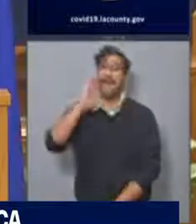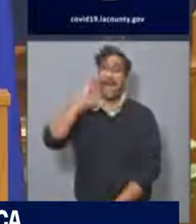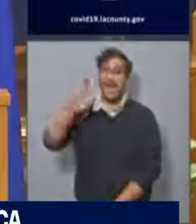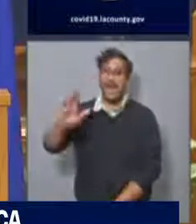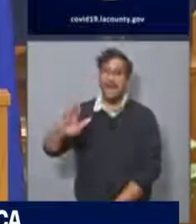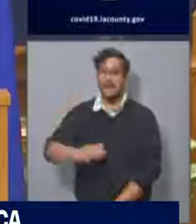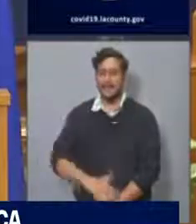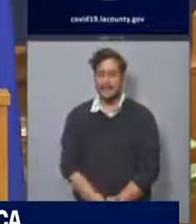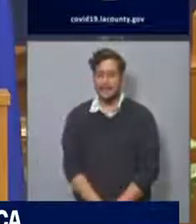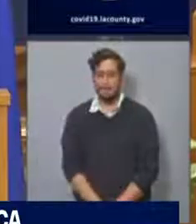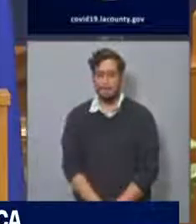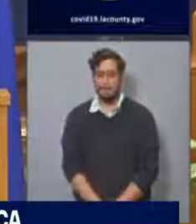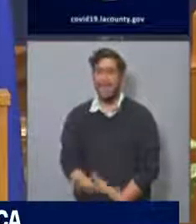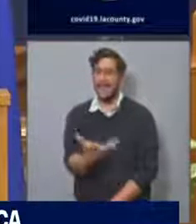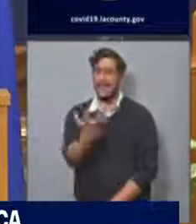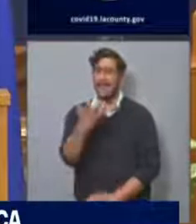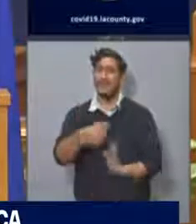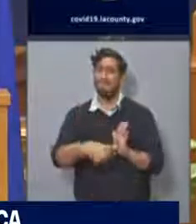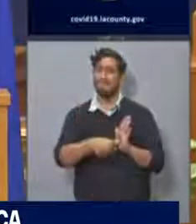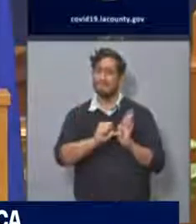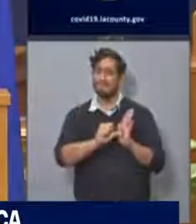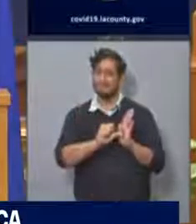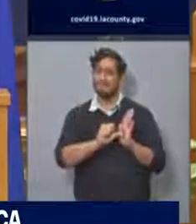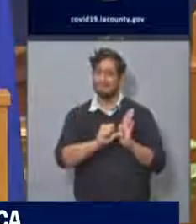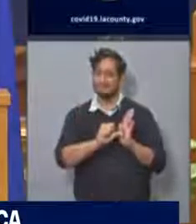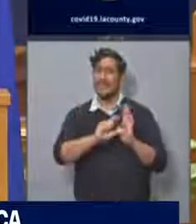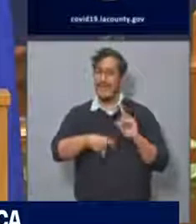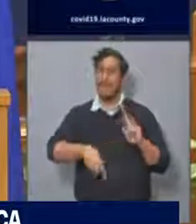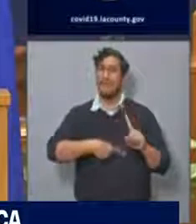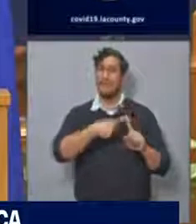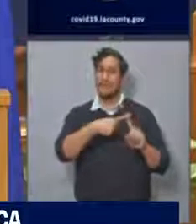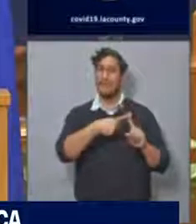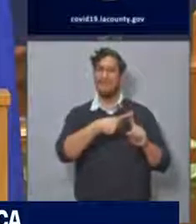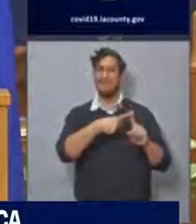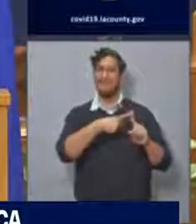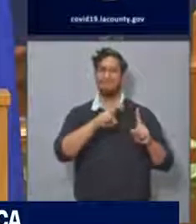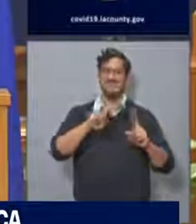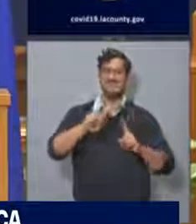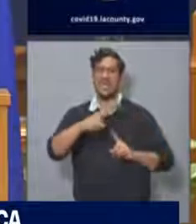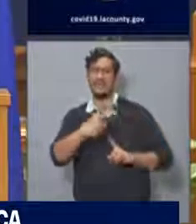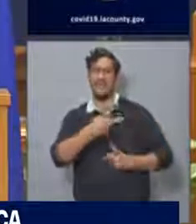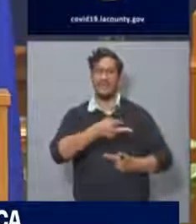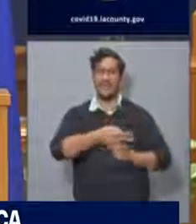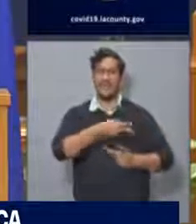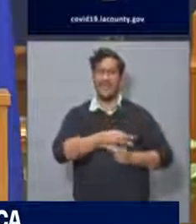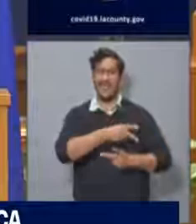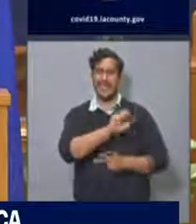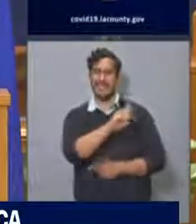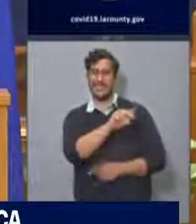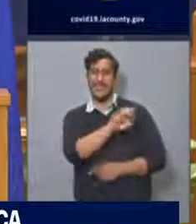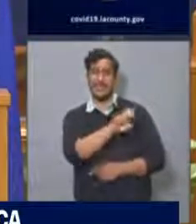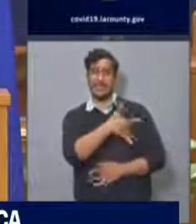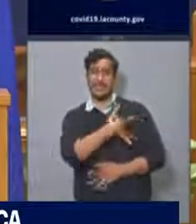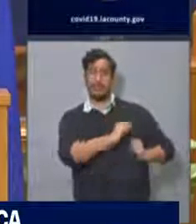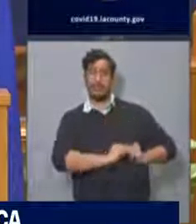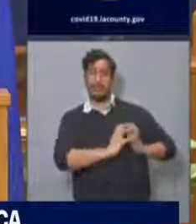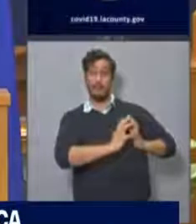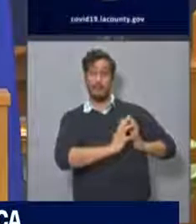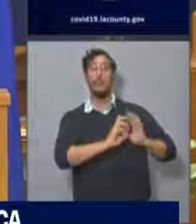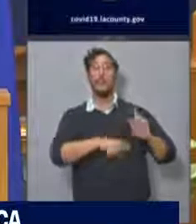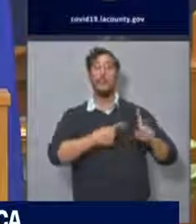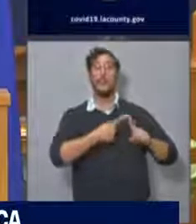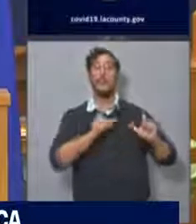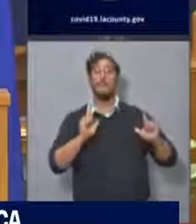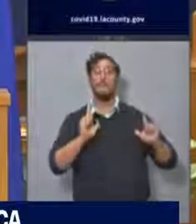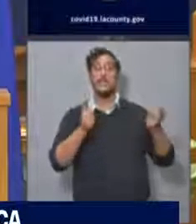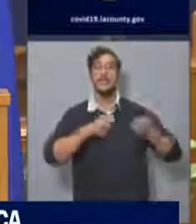Hi. First, I want to underscore what Dr. Ferrer just said about the alternative care sites. Alternative care sites are brought online when the biggest